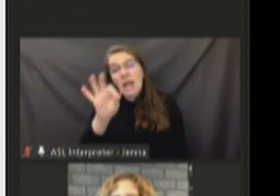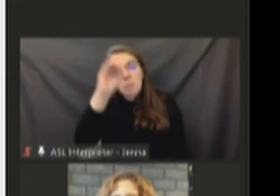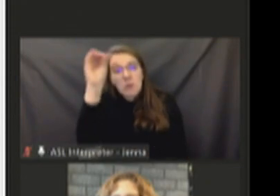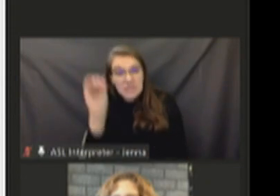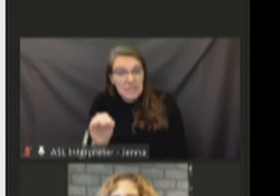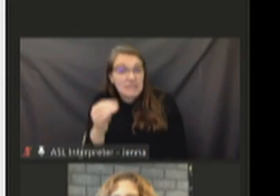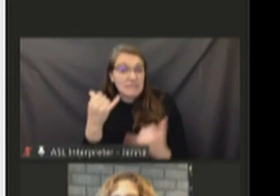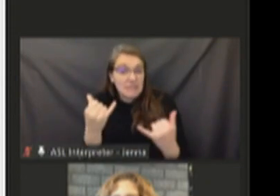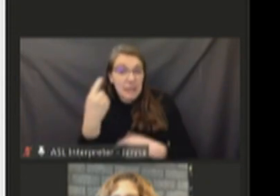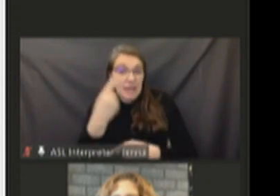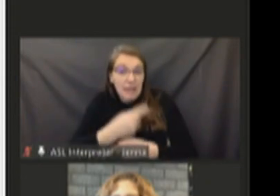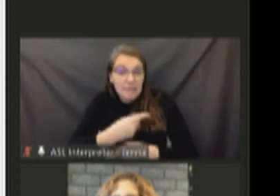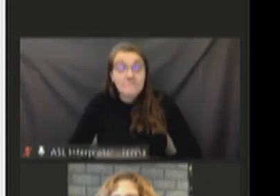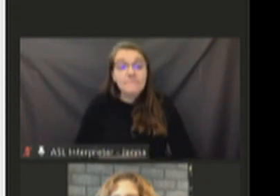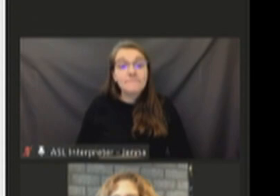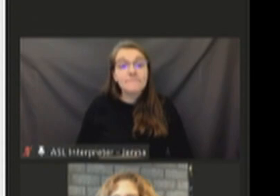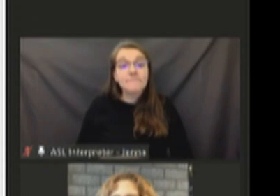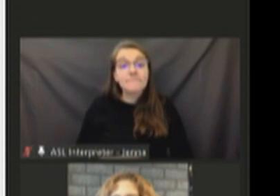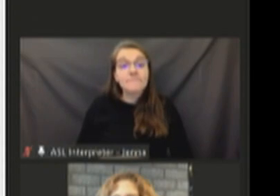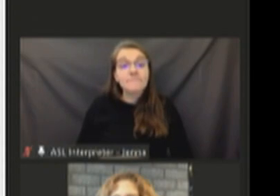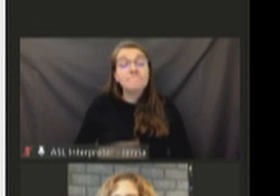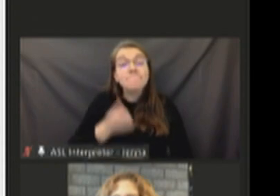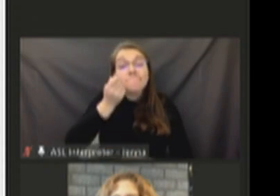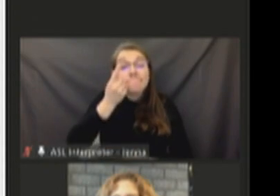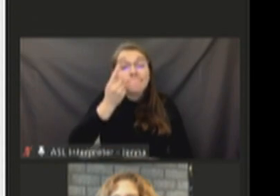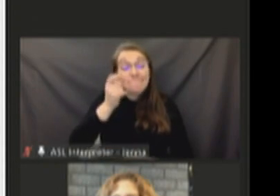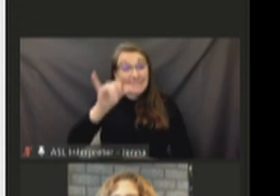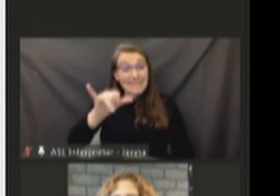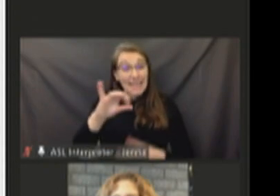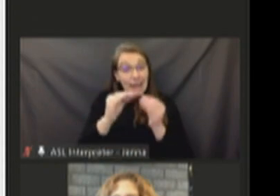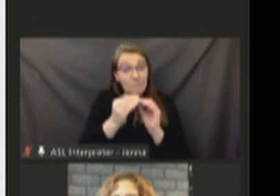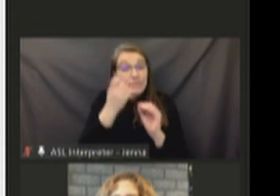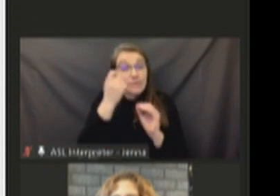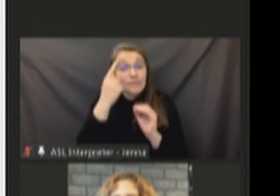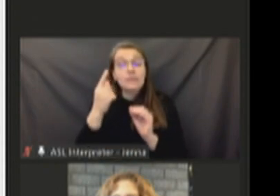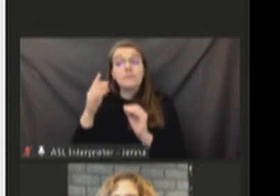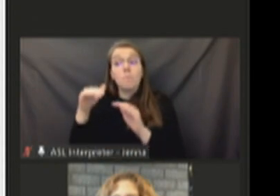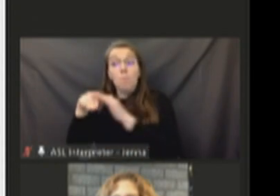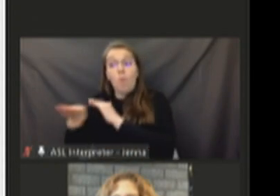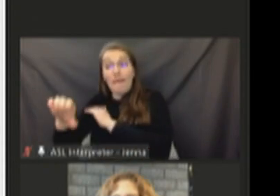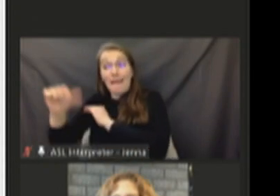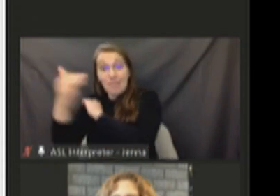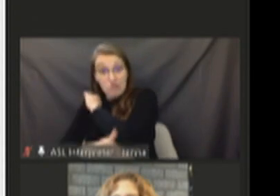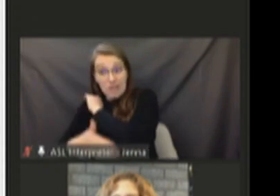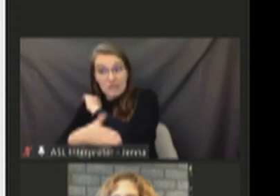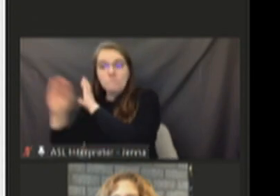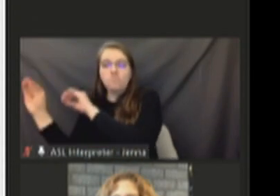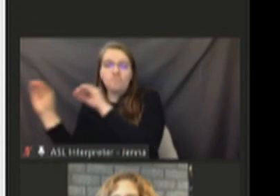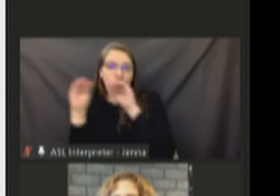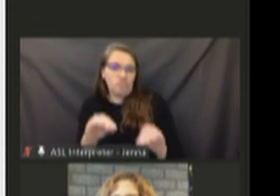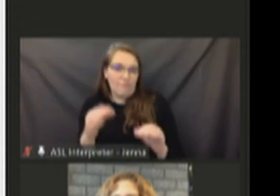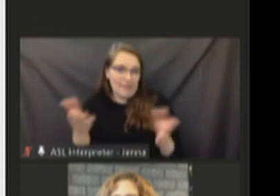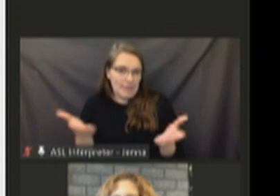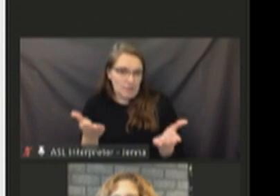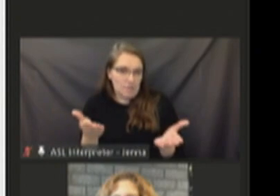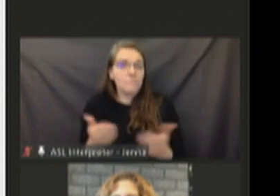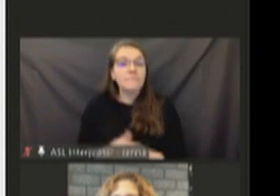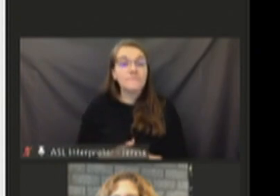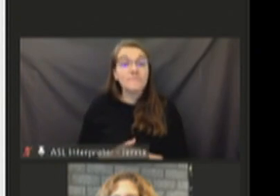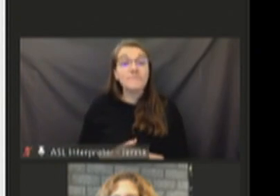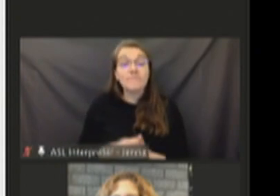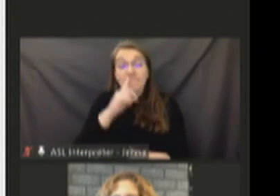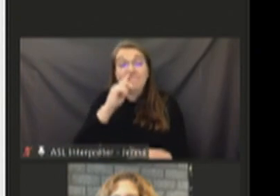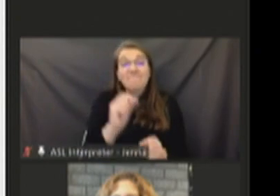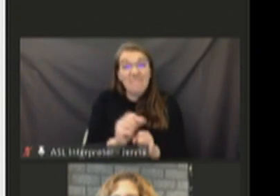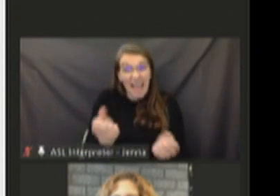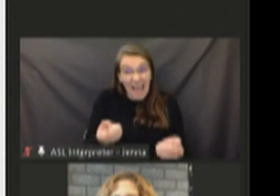these are only this is a number representing only foreign-born individuals. So the number of immigrants in Boston is actually much